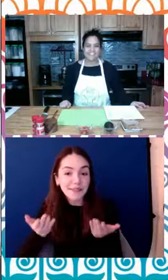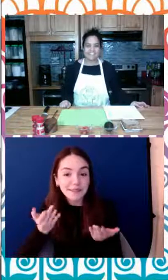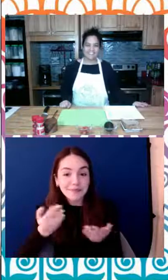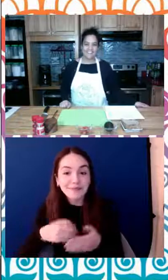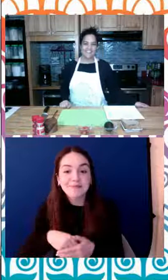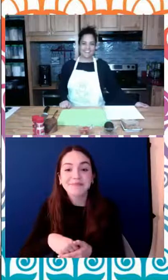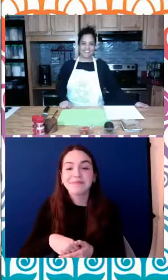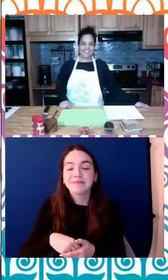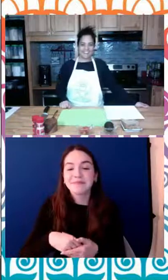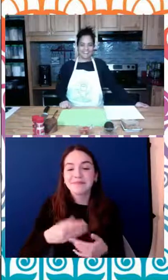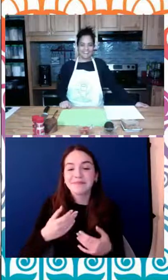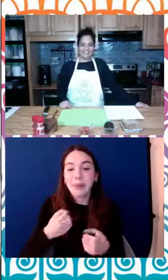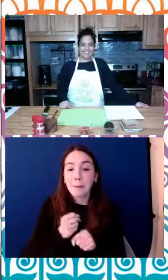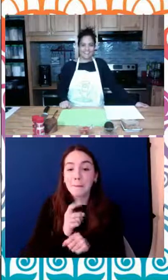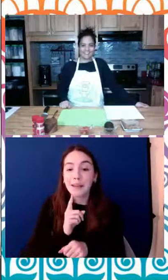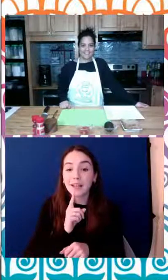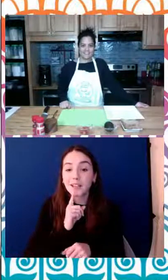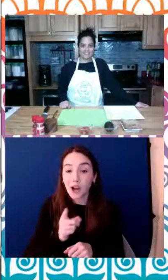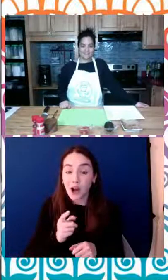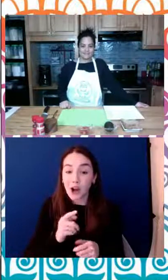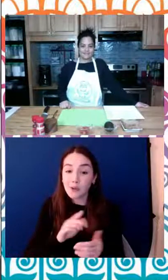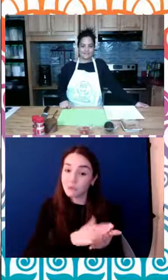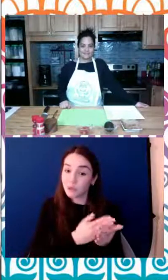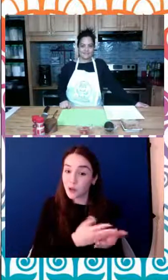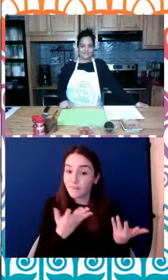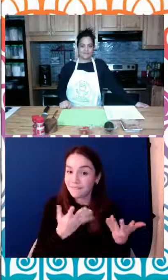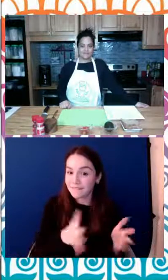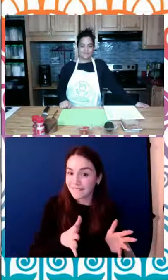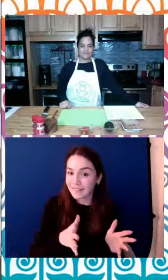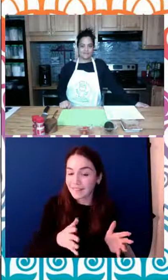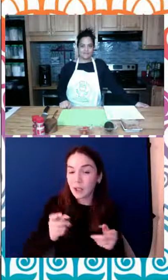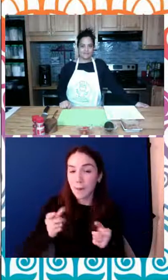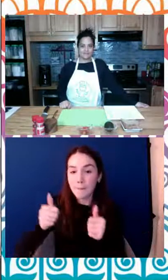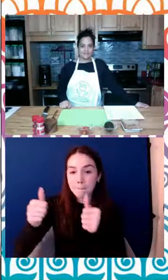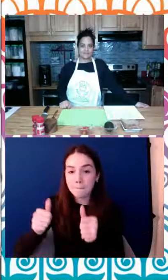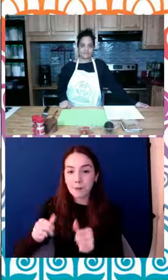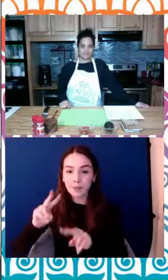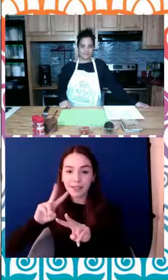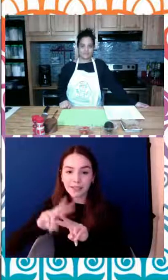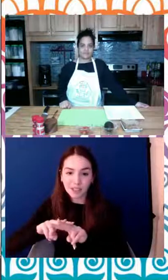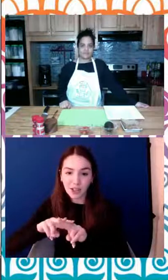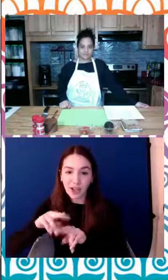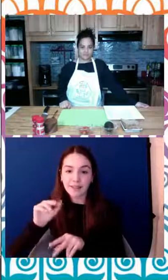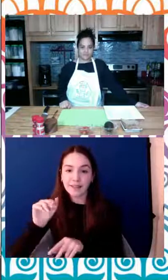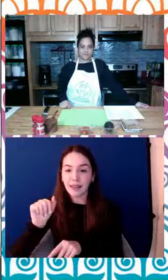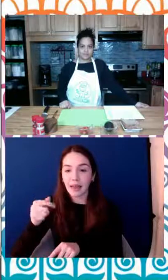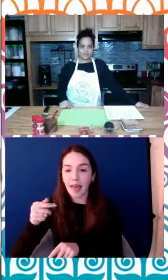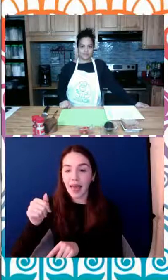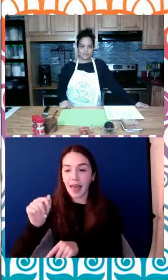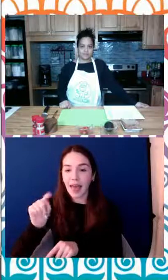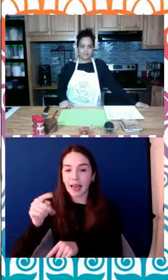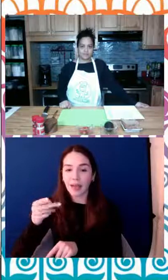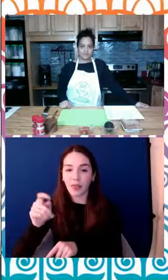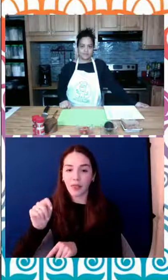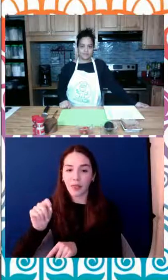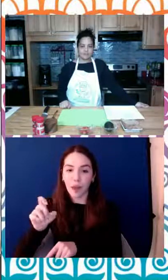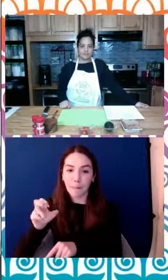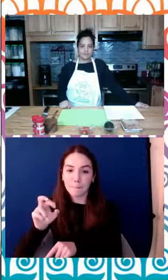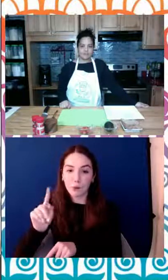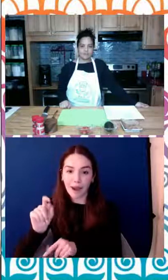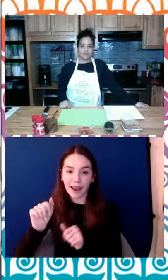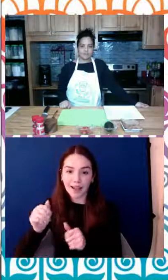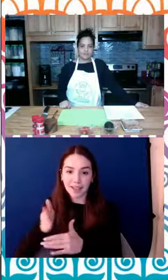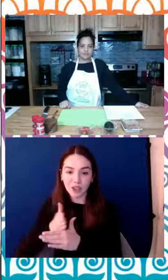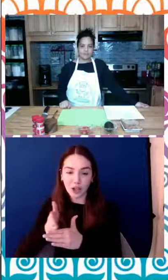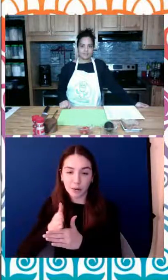So make sure after you make it, you tag us, #@thePratt, and share your picture with us. So without further ado, I am going